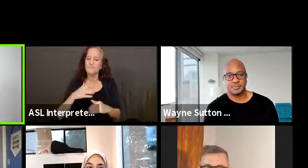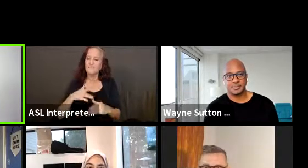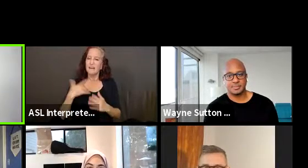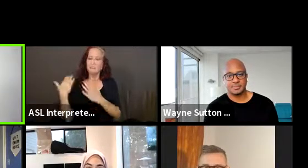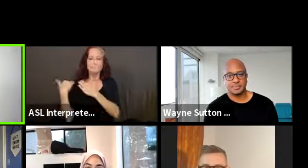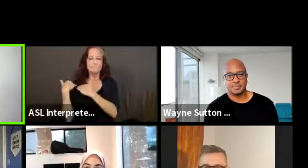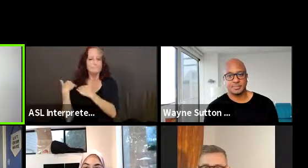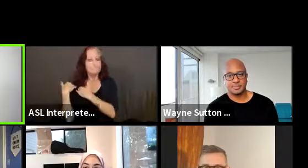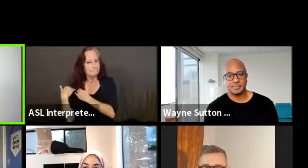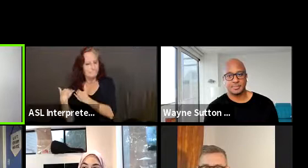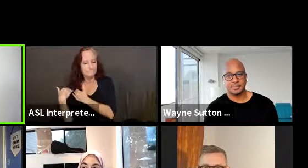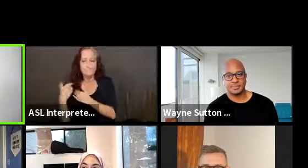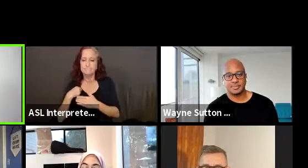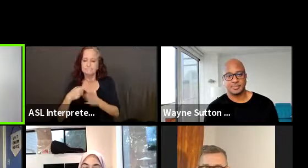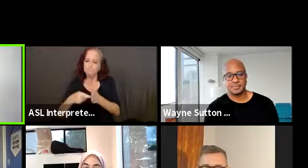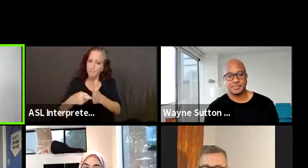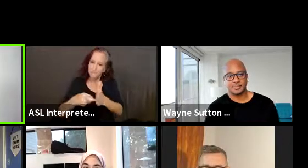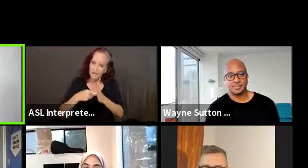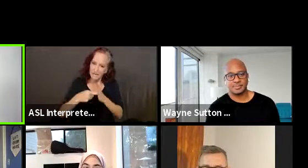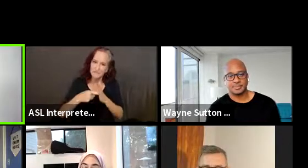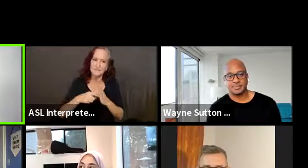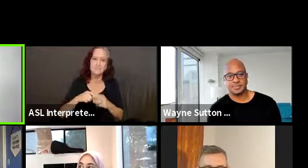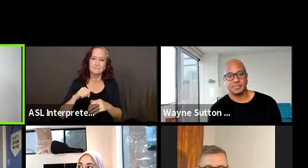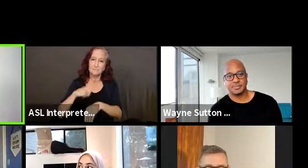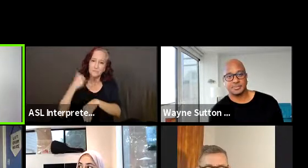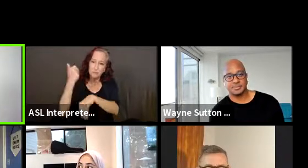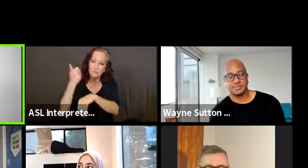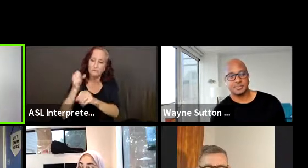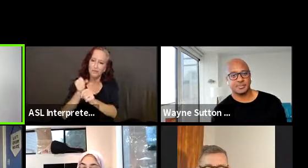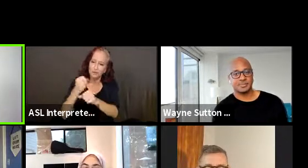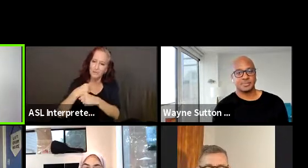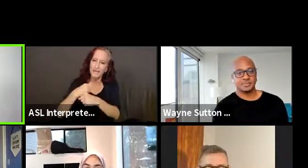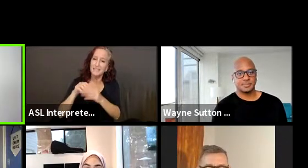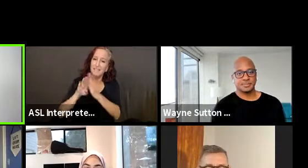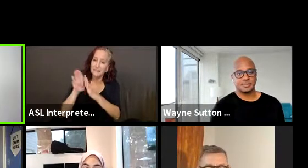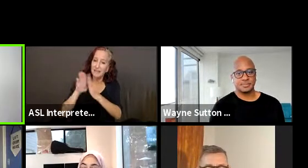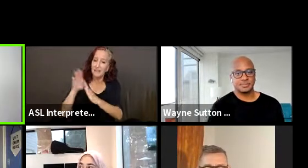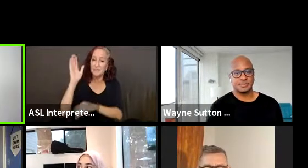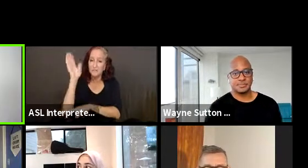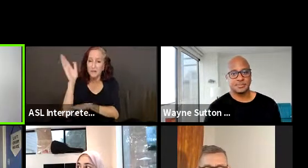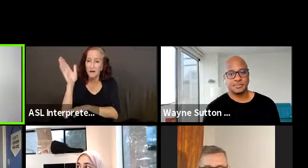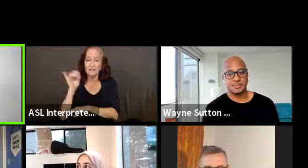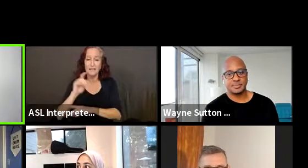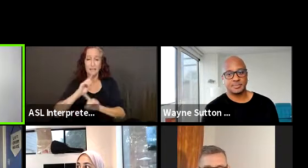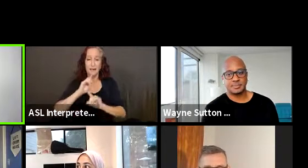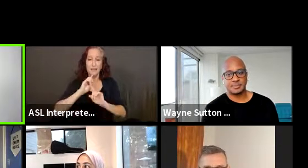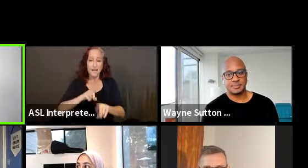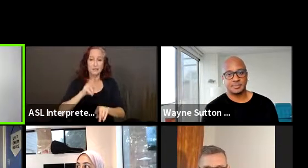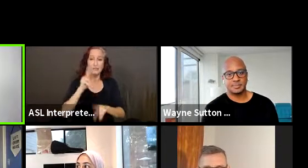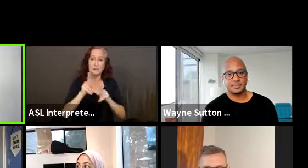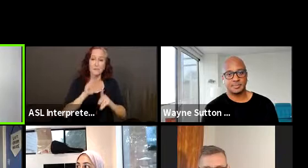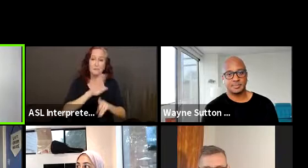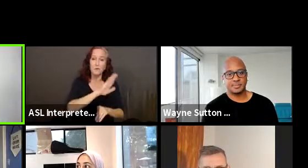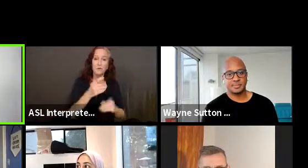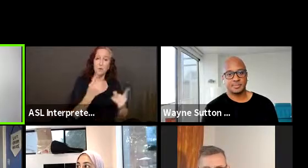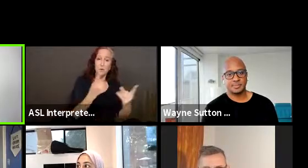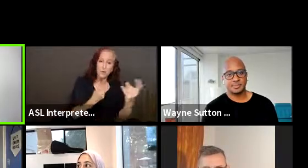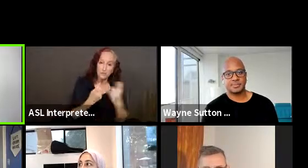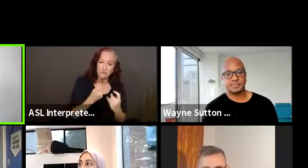world to create a talk that would answer questions and motivate people to